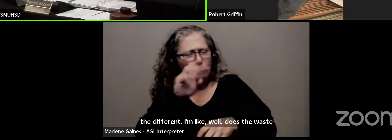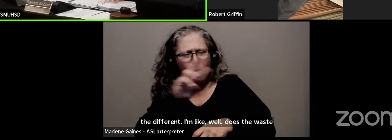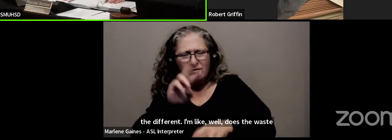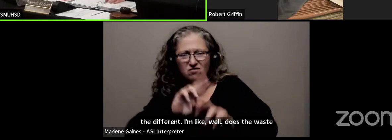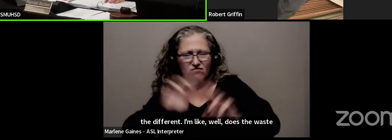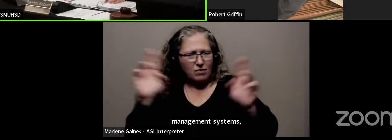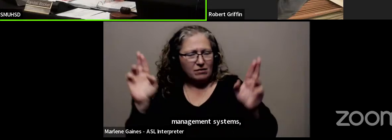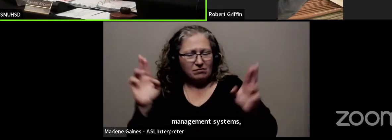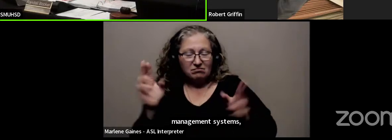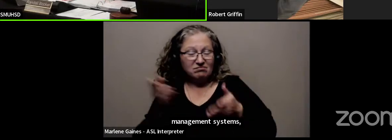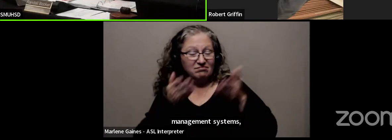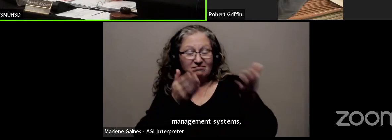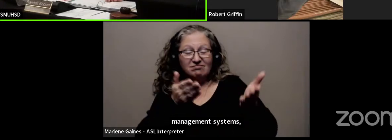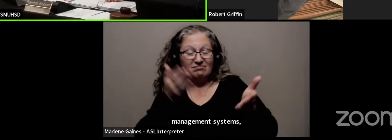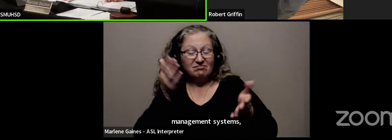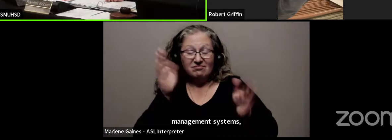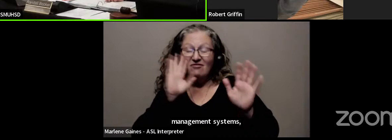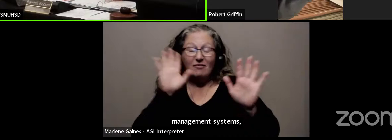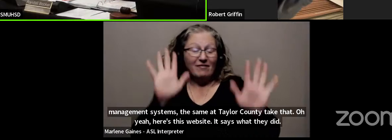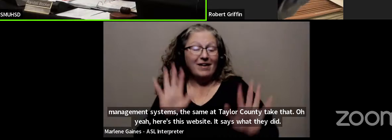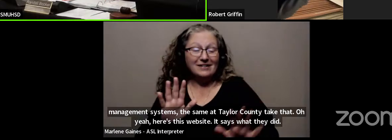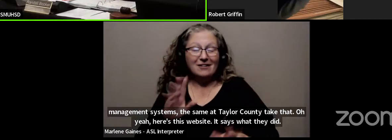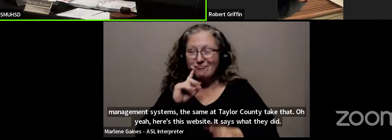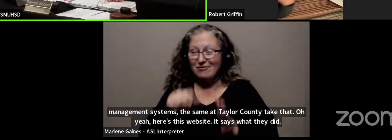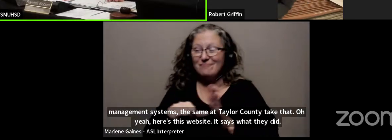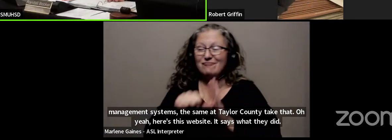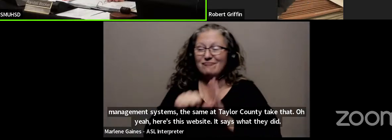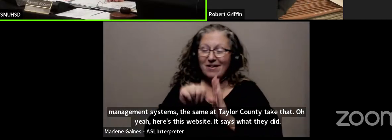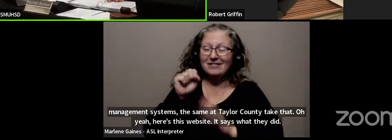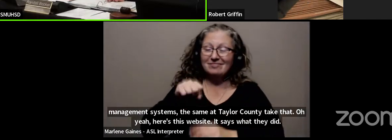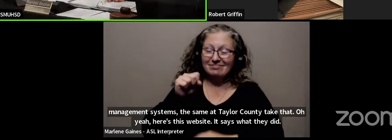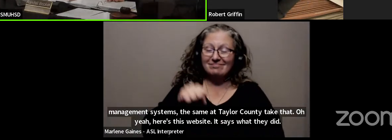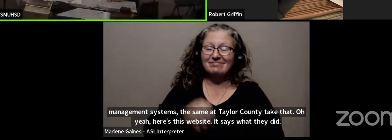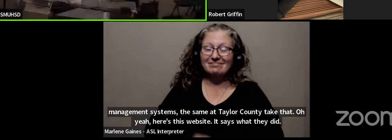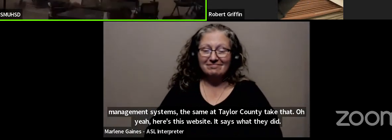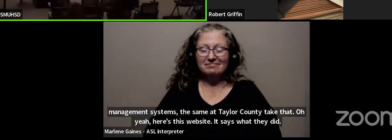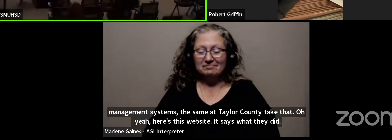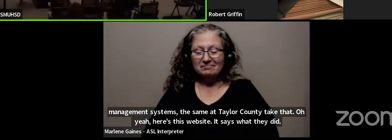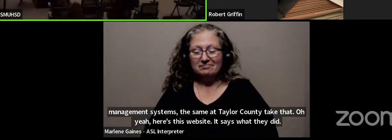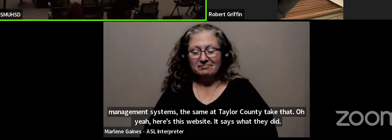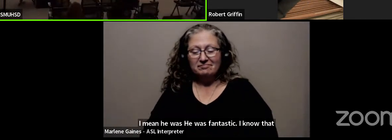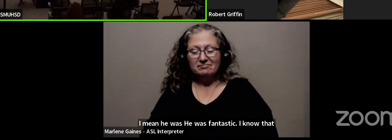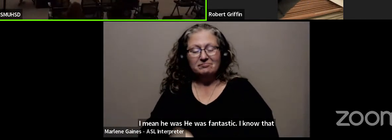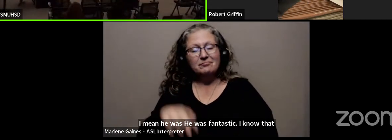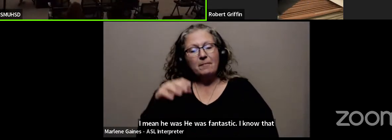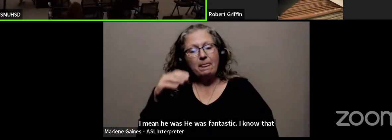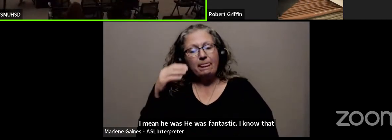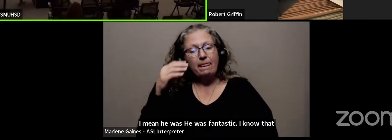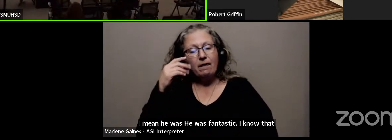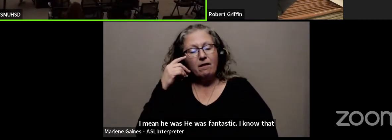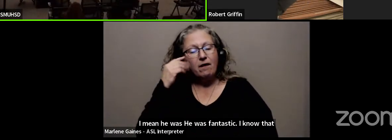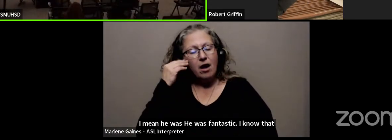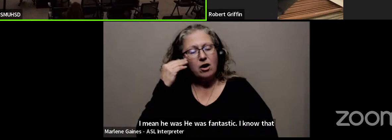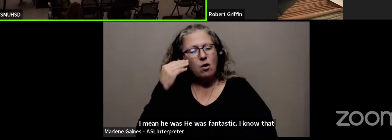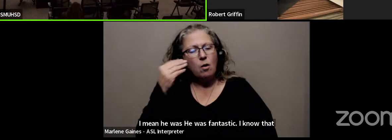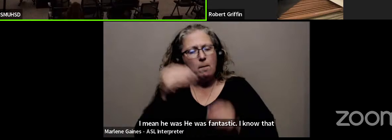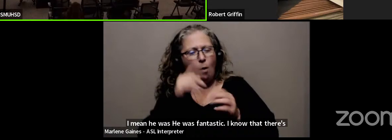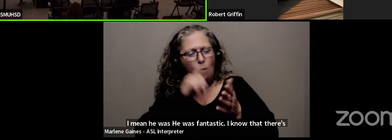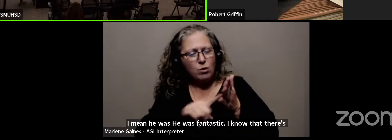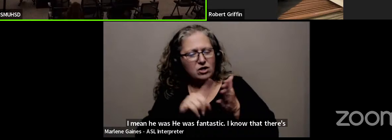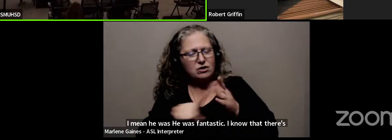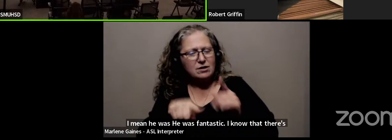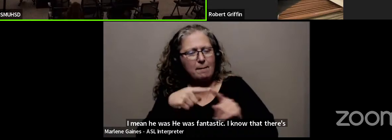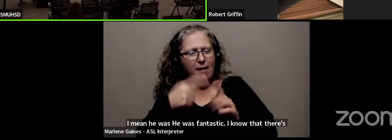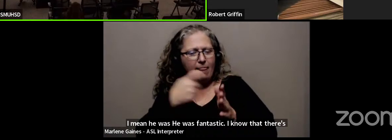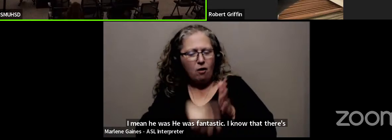was fantastic. That's impressive. Yeah, he was great. I know that there's further research regarding the